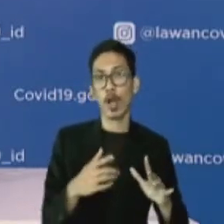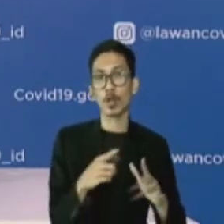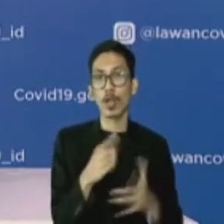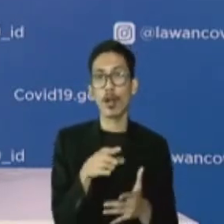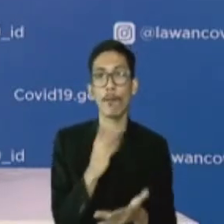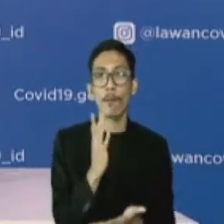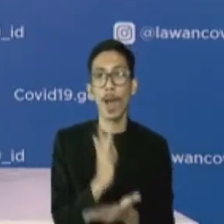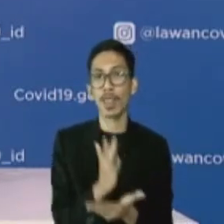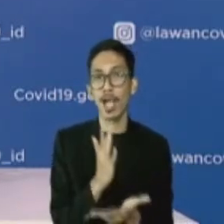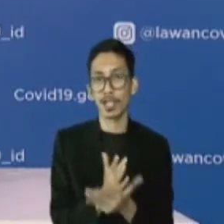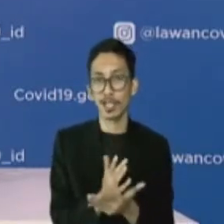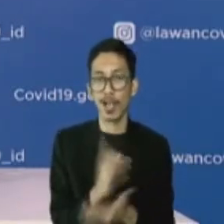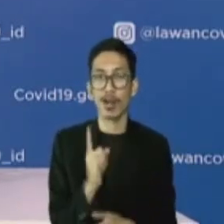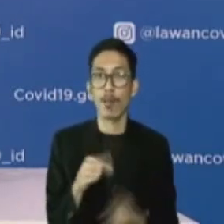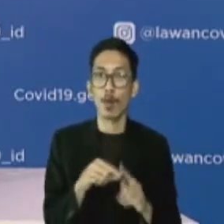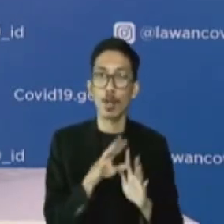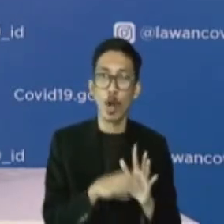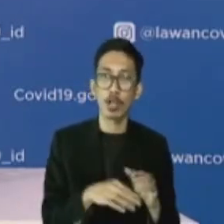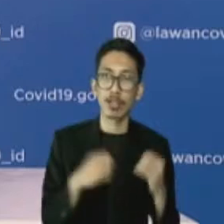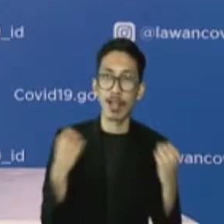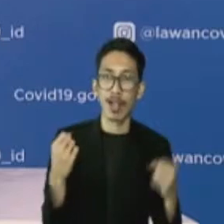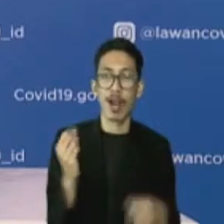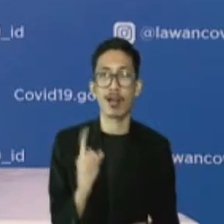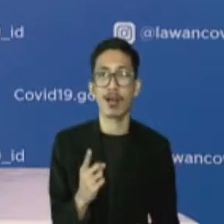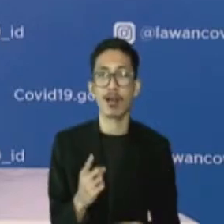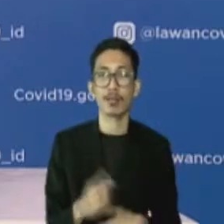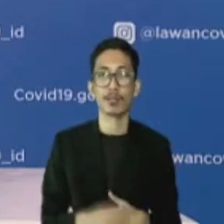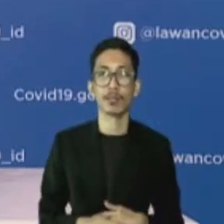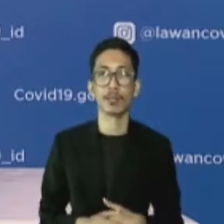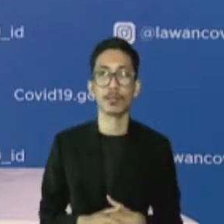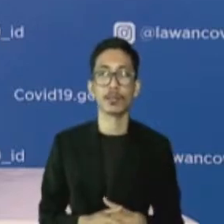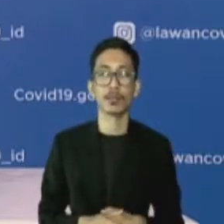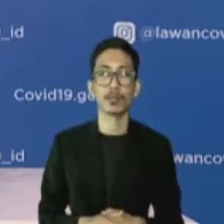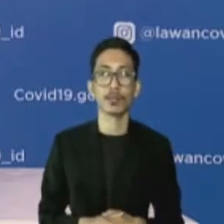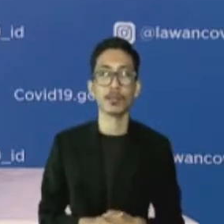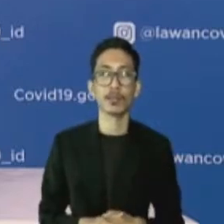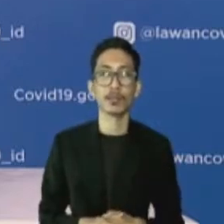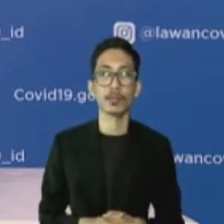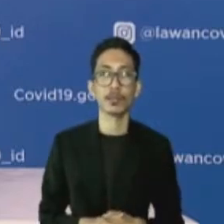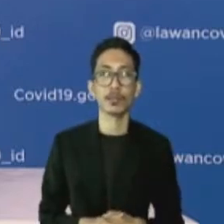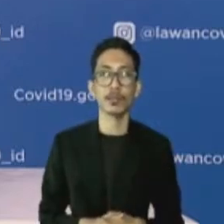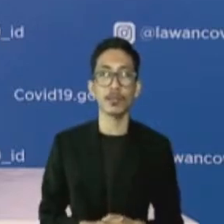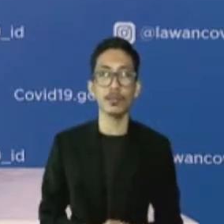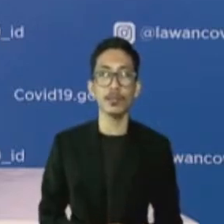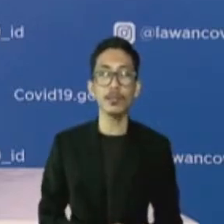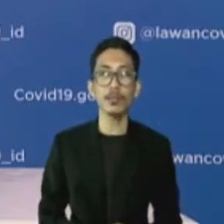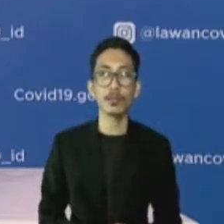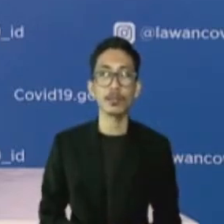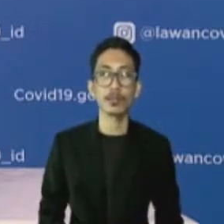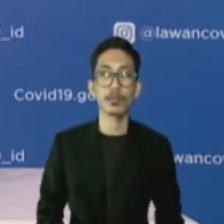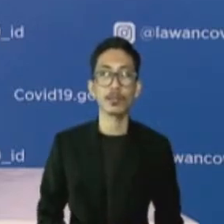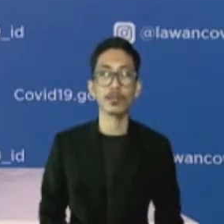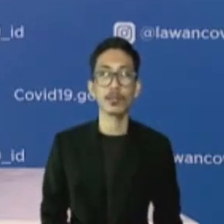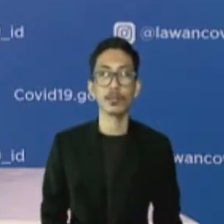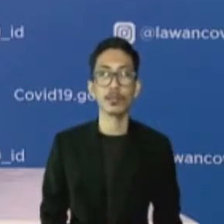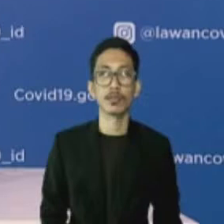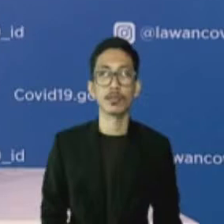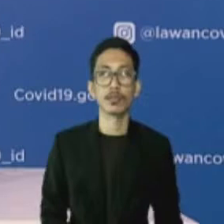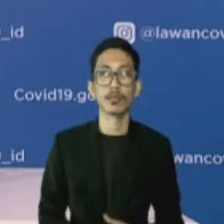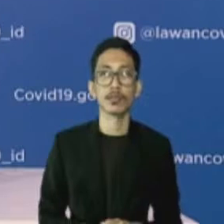And finally, monitoring participants who have completed their activities in the middle of the event, which they return